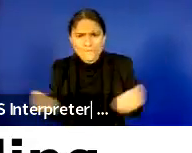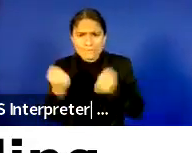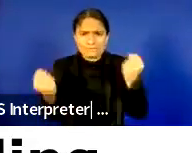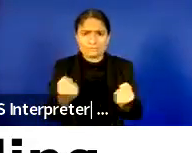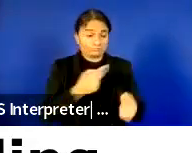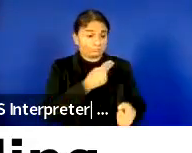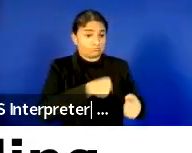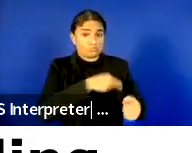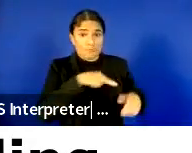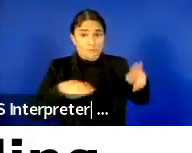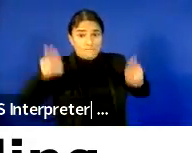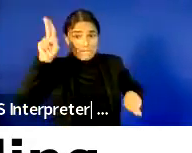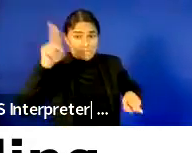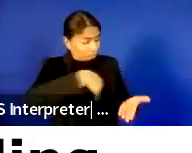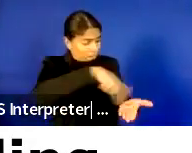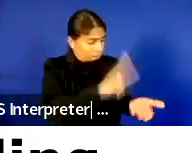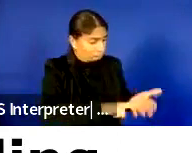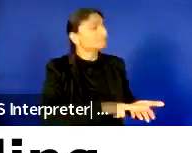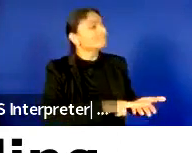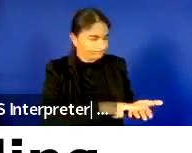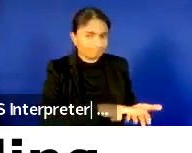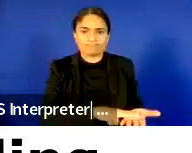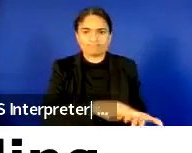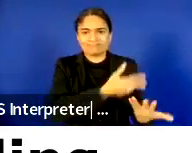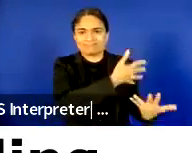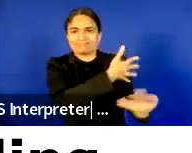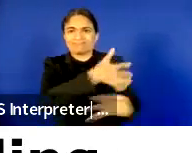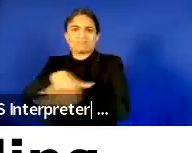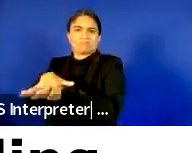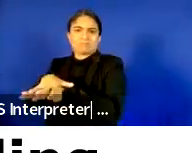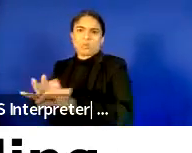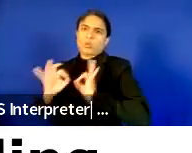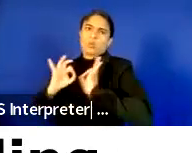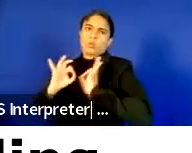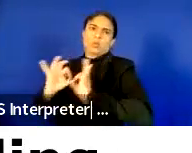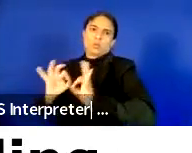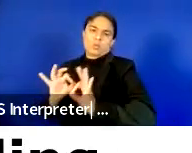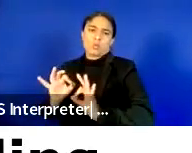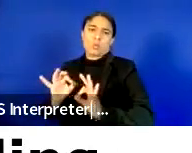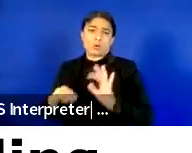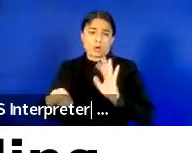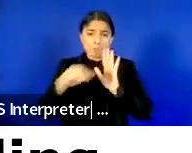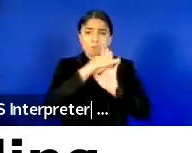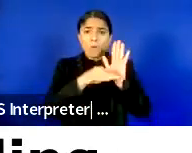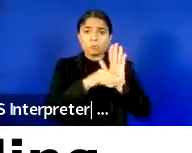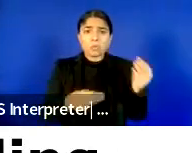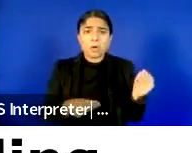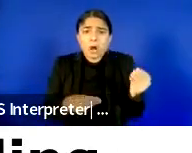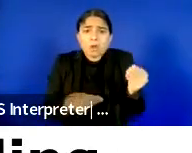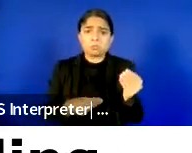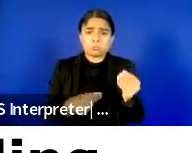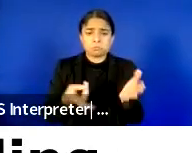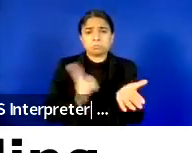to not just the protocol as a document, but for the entire feminists with disabilities and allies around the world.